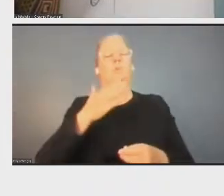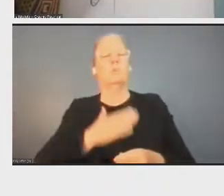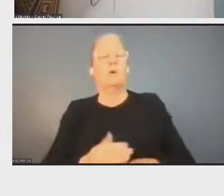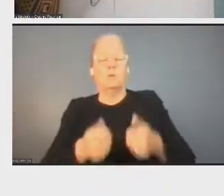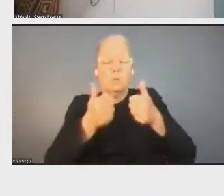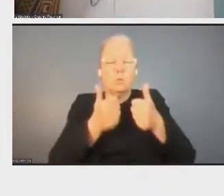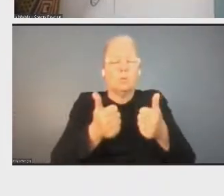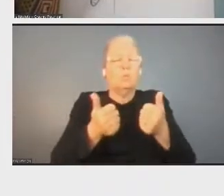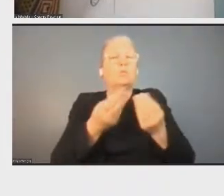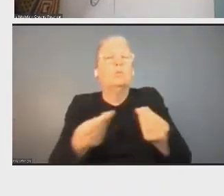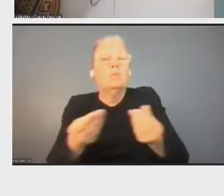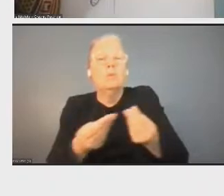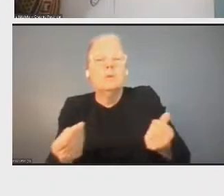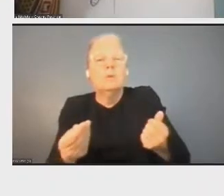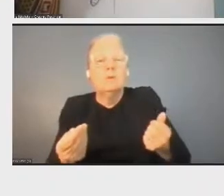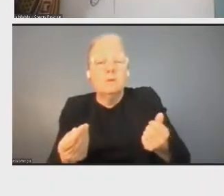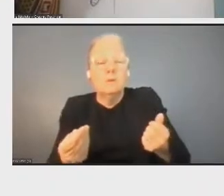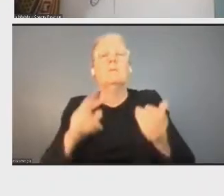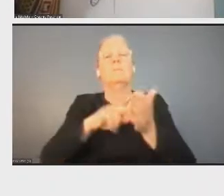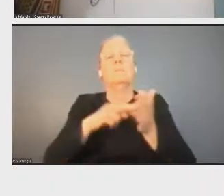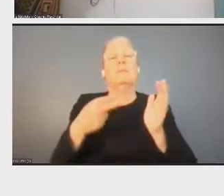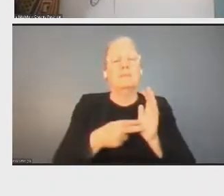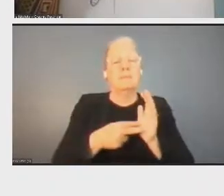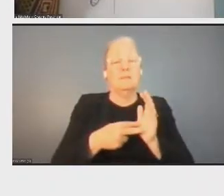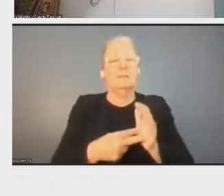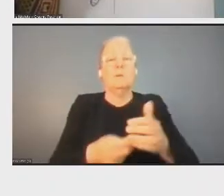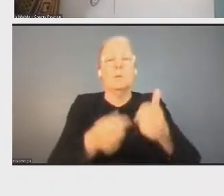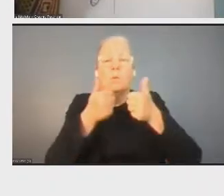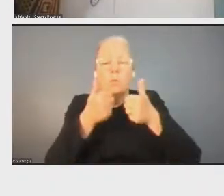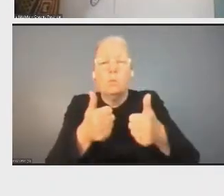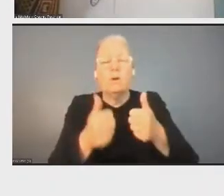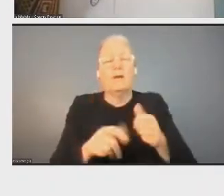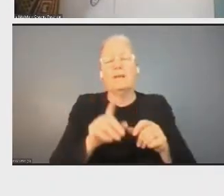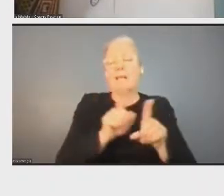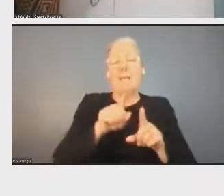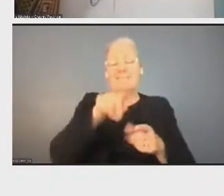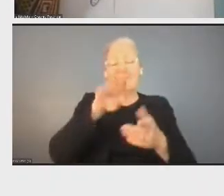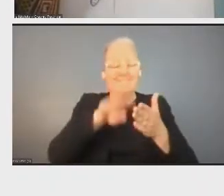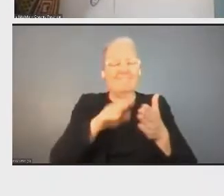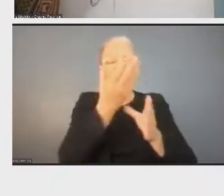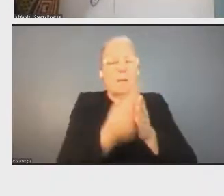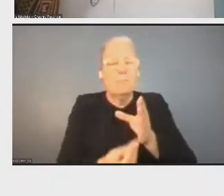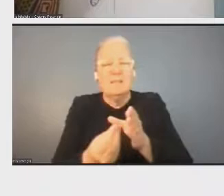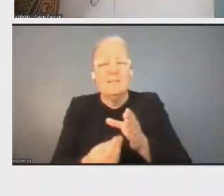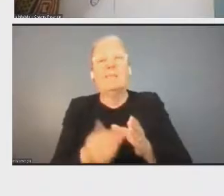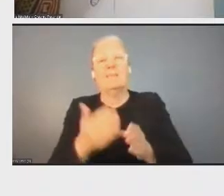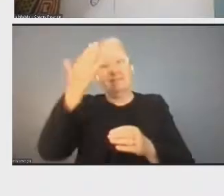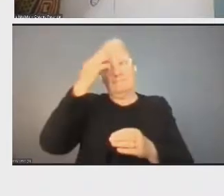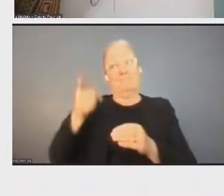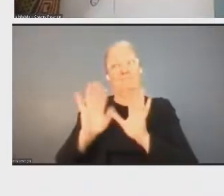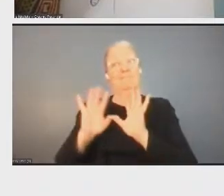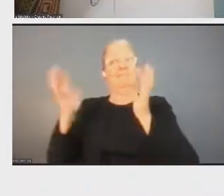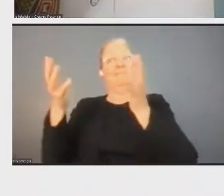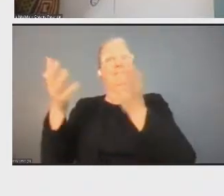solutions that contribute to close structural gaps deepened by the effects of the pandemic and without